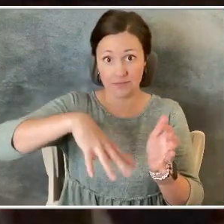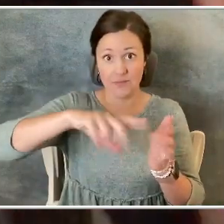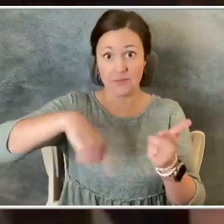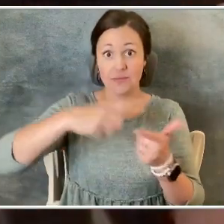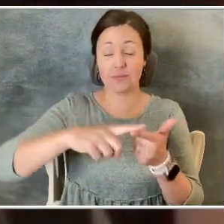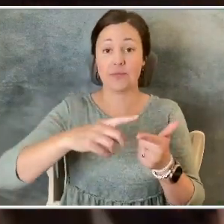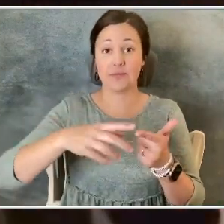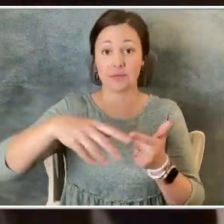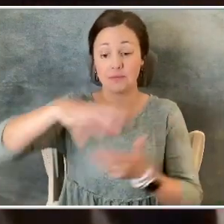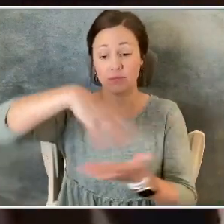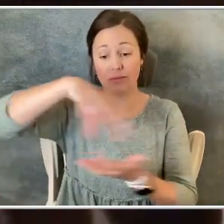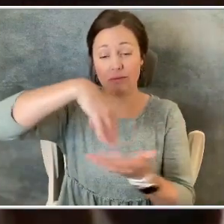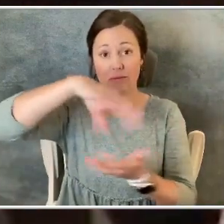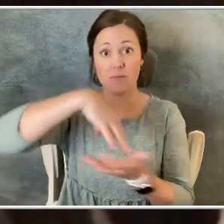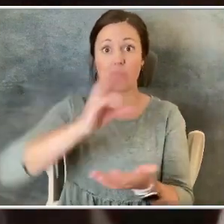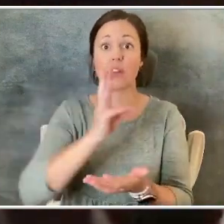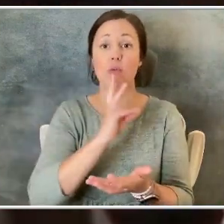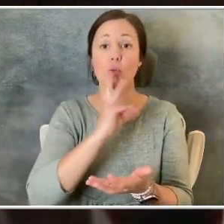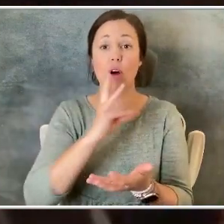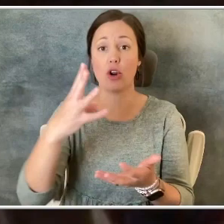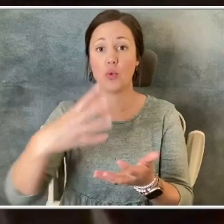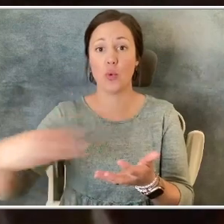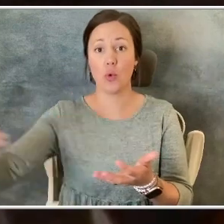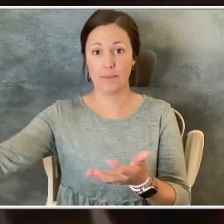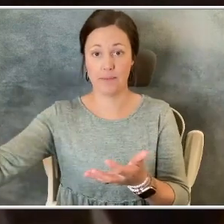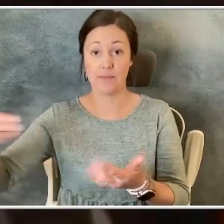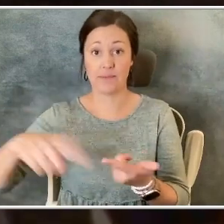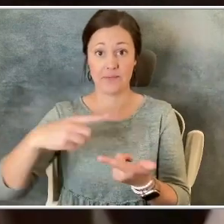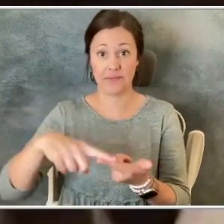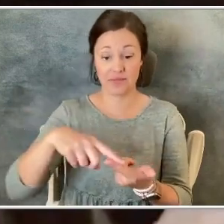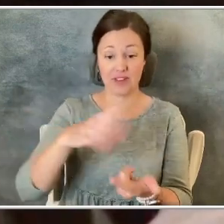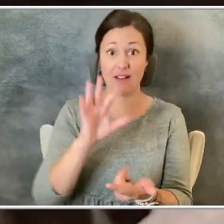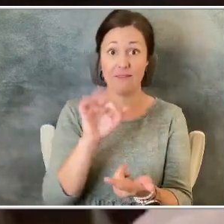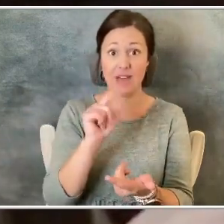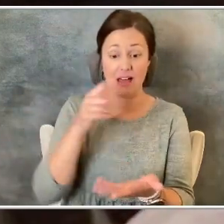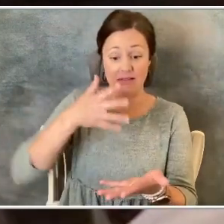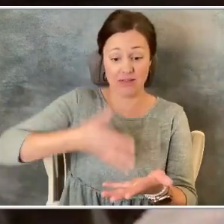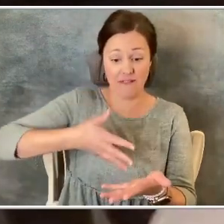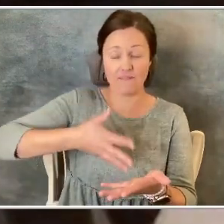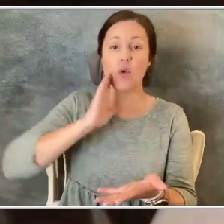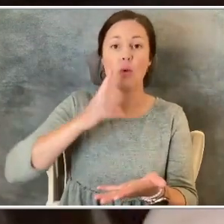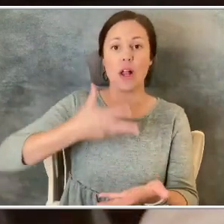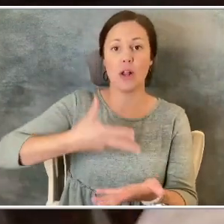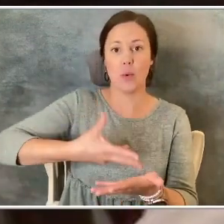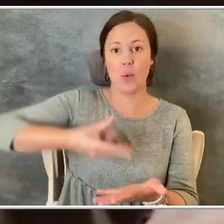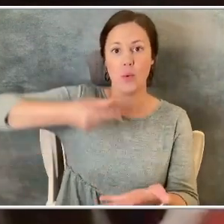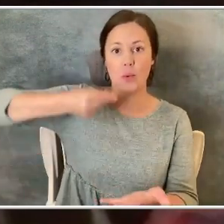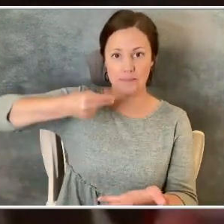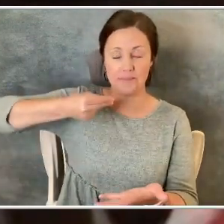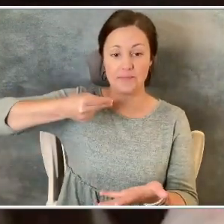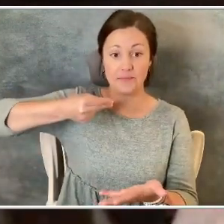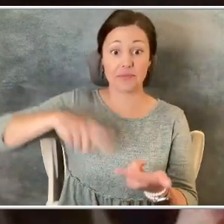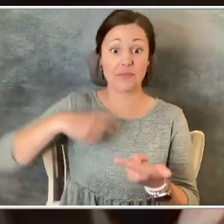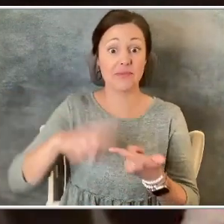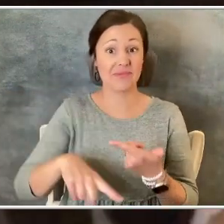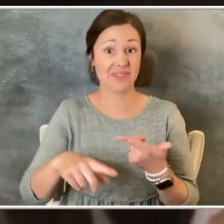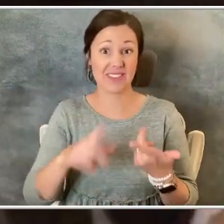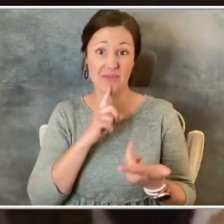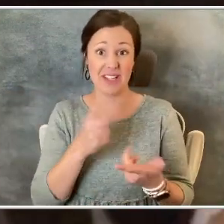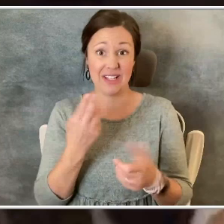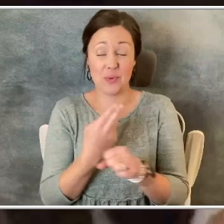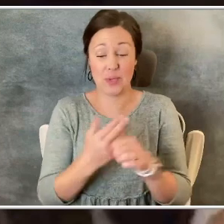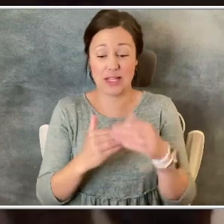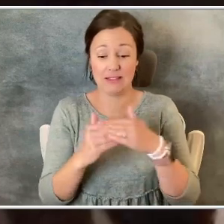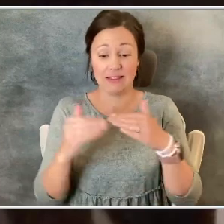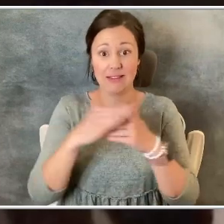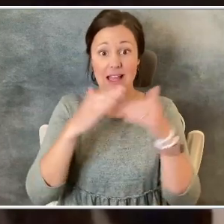out, or the fluids go out. I put the fat in syringes, and then I have to build a breast one layer at a